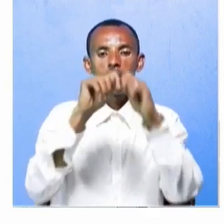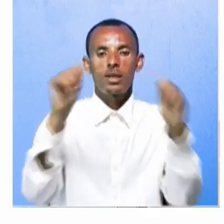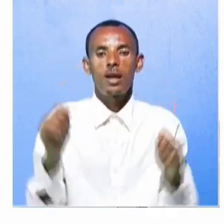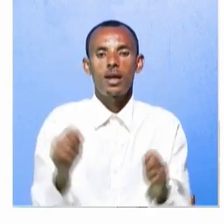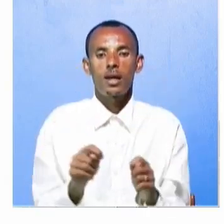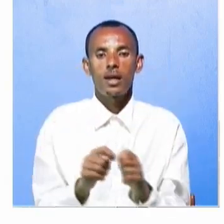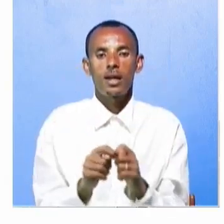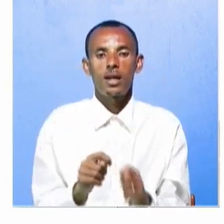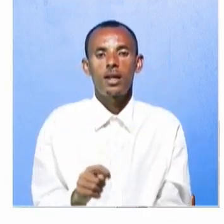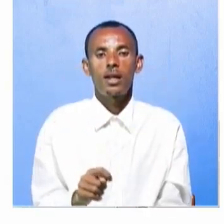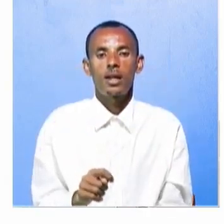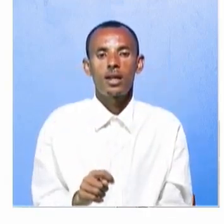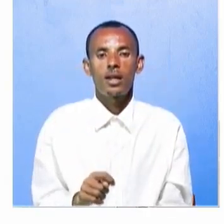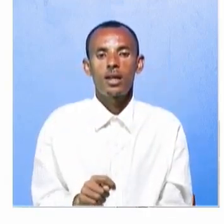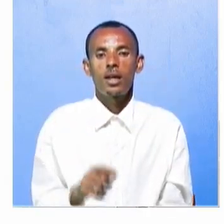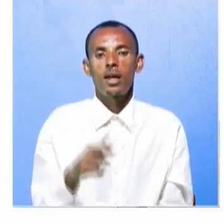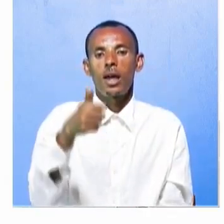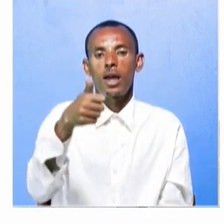ADE,